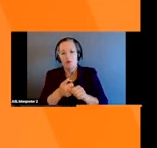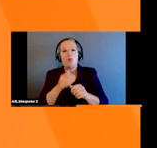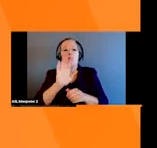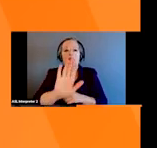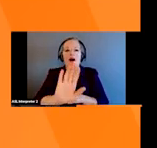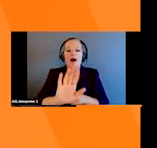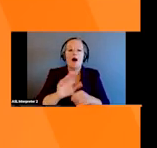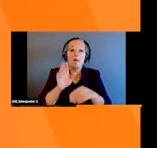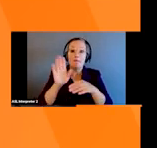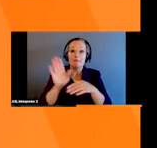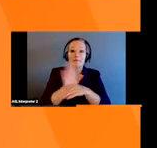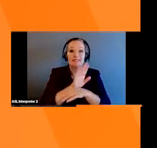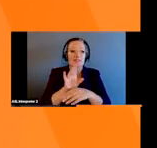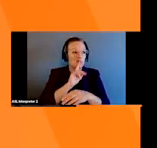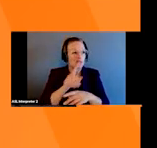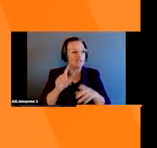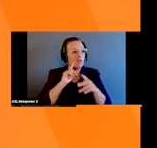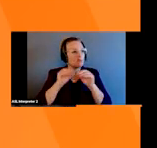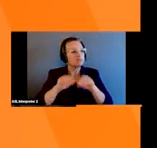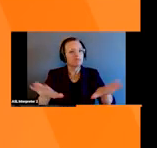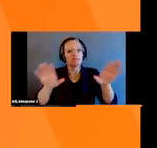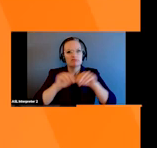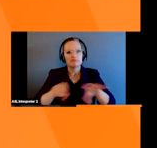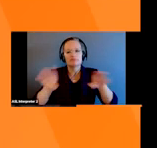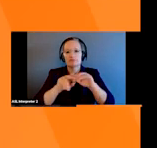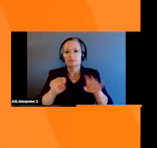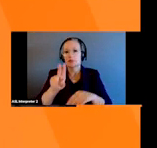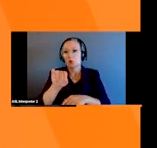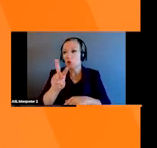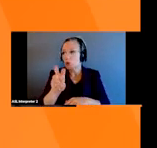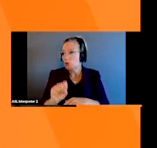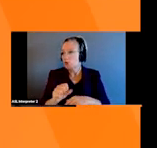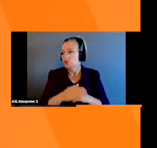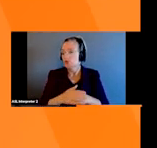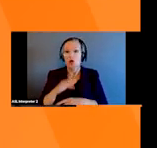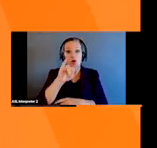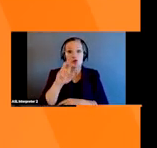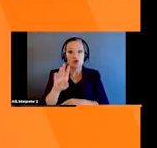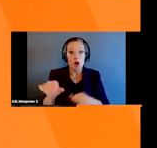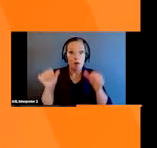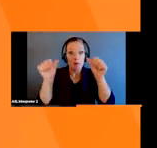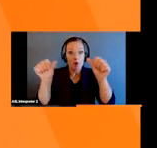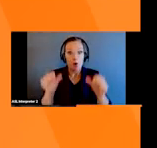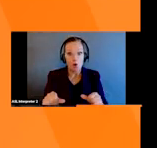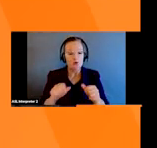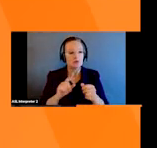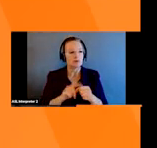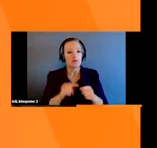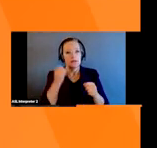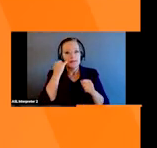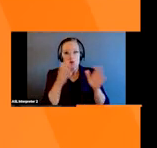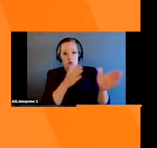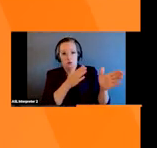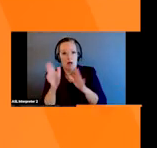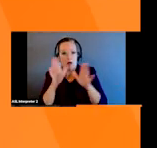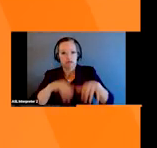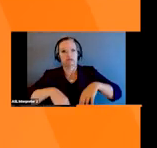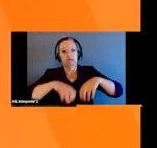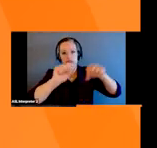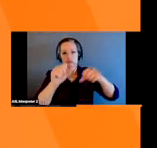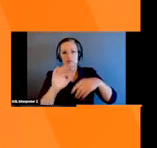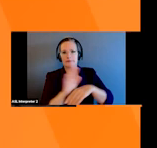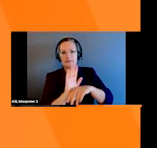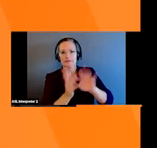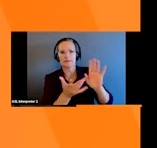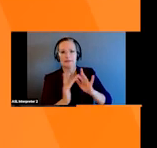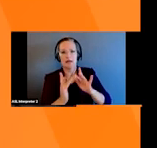business to release news. So like if you've got a job posting, if you've got a new product to market, if you'll be at a trade show, if you're doing something with the business, if